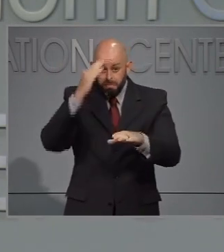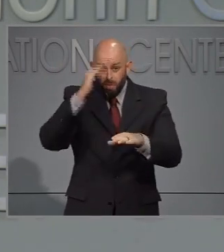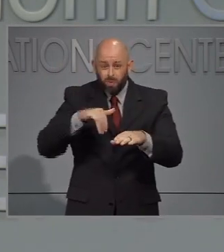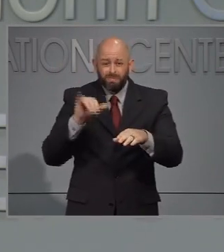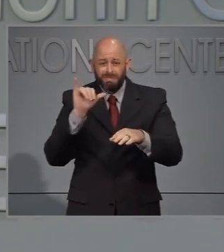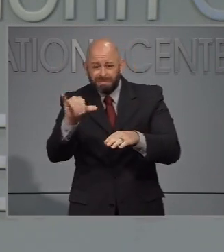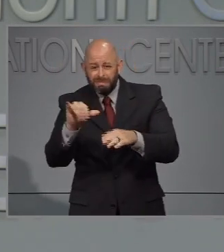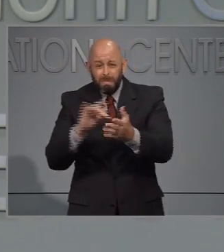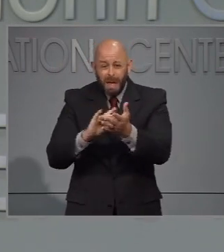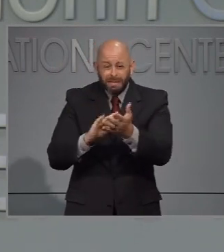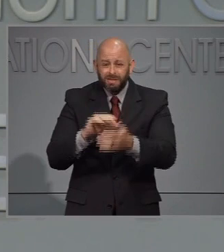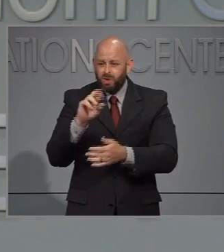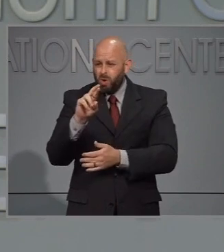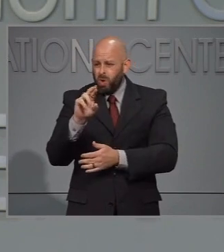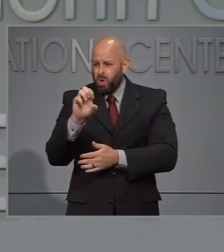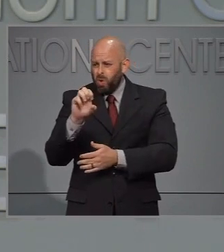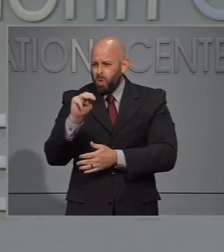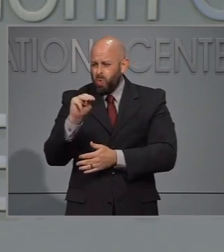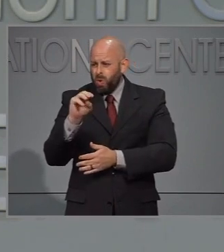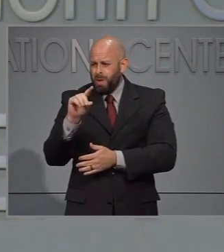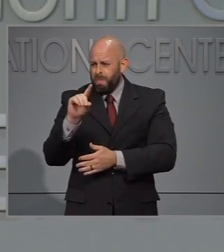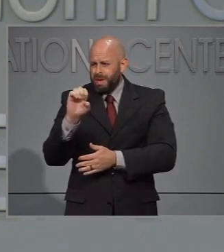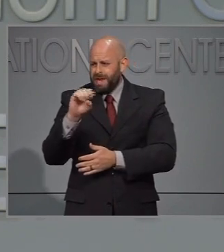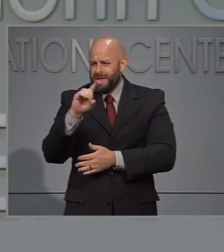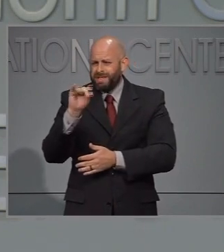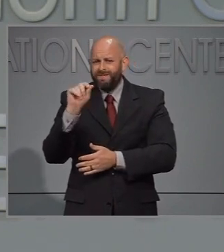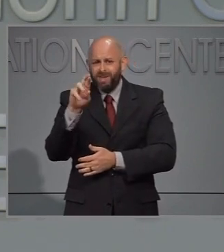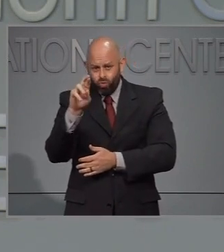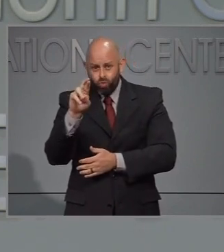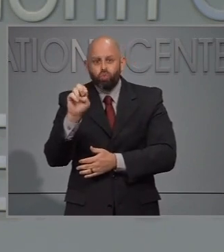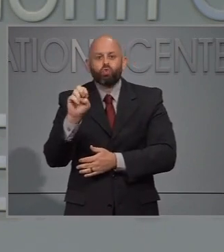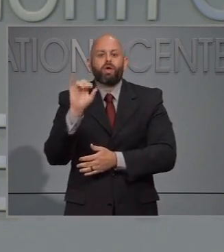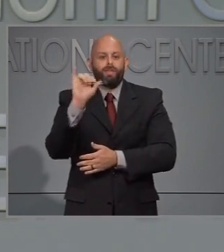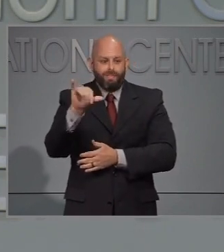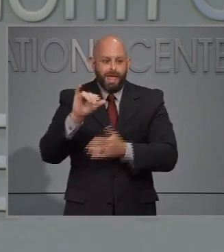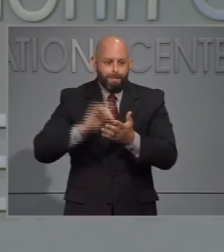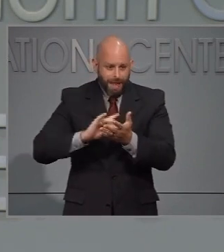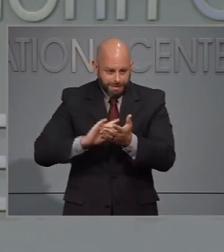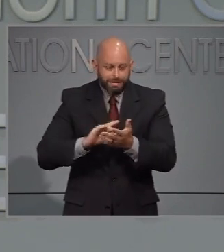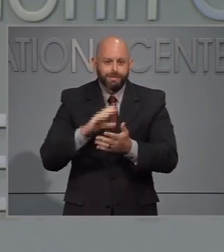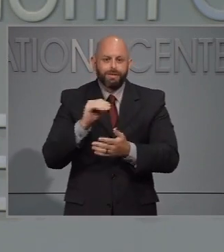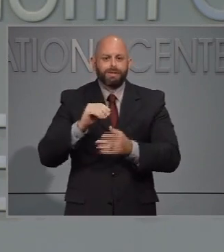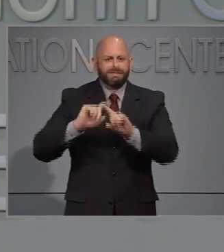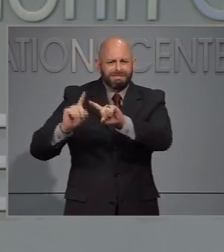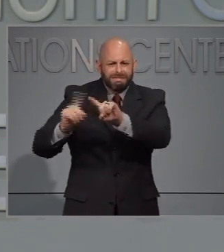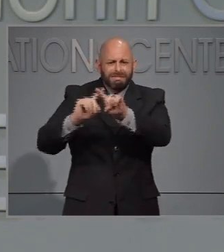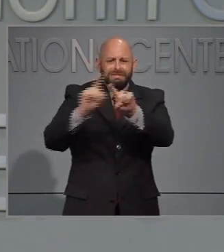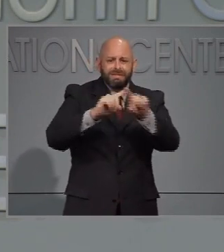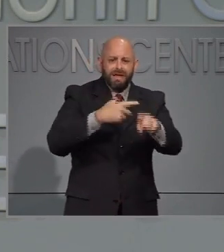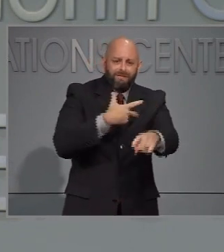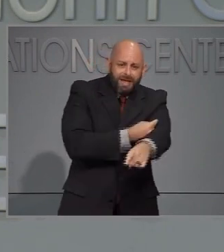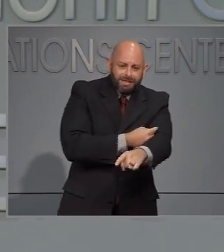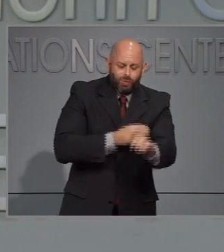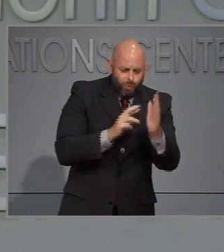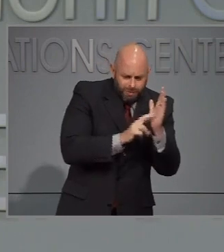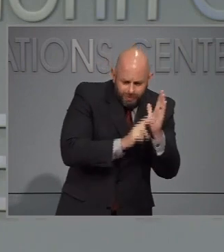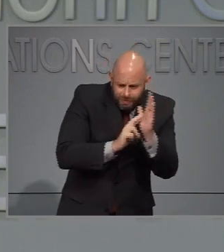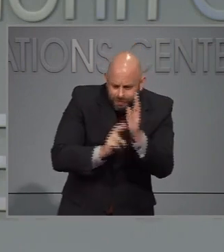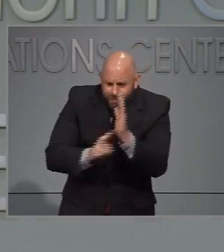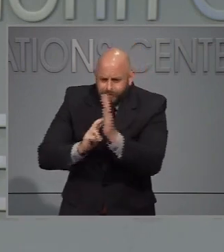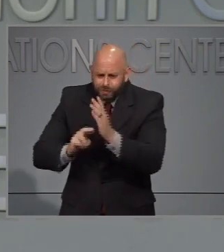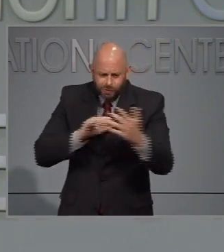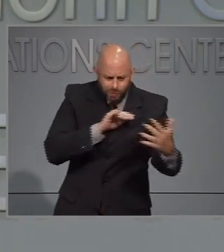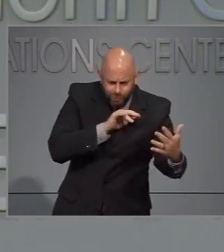at the vaccine that's research that's going on all kinds of coronaviruses in North Carolina, and the